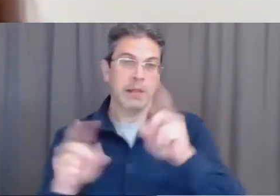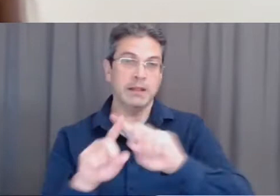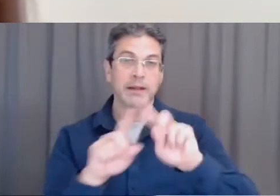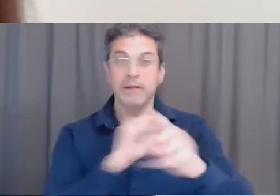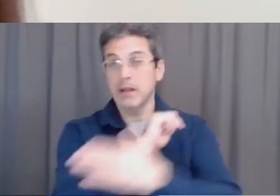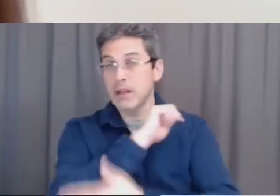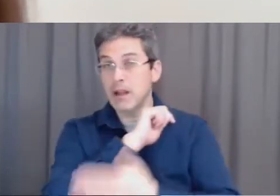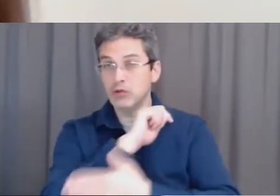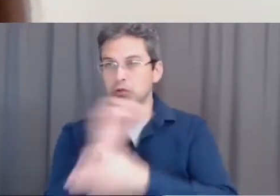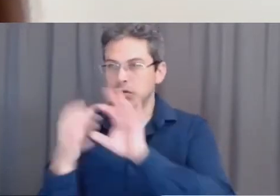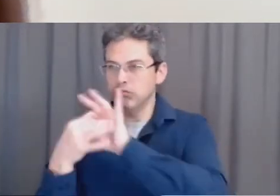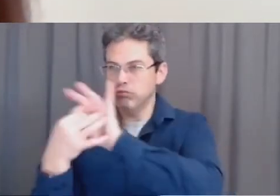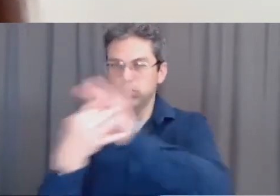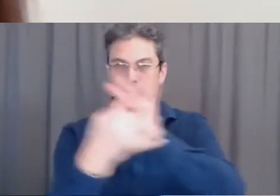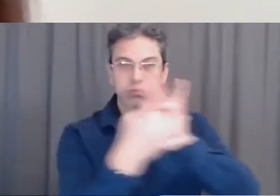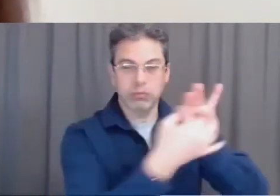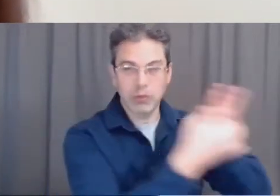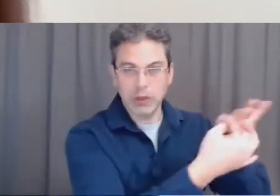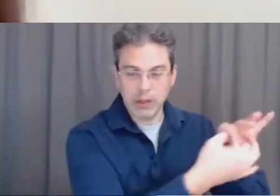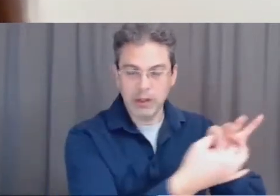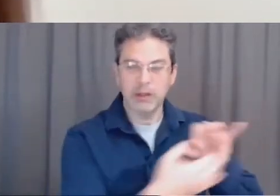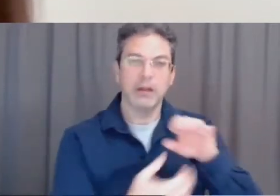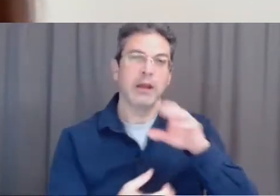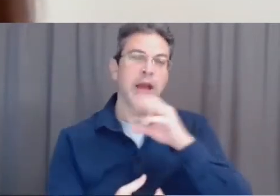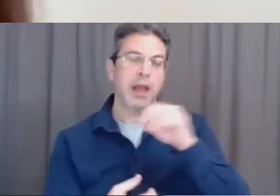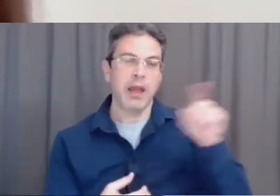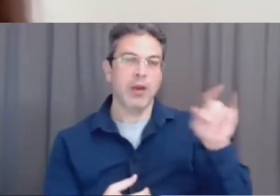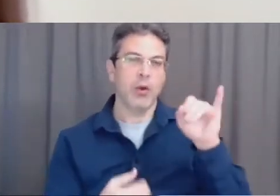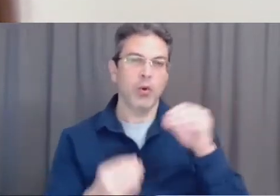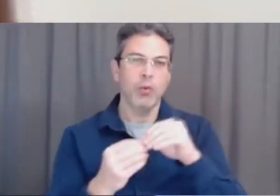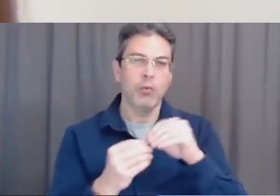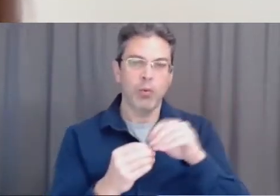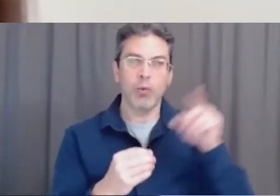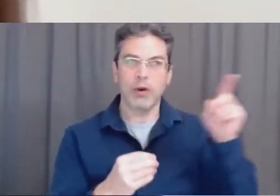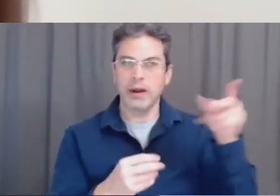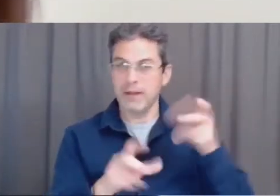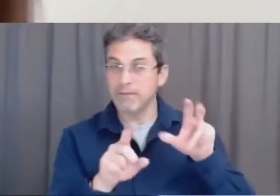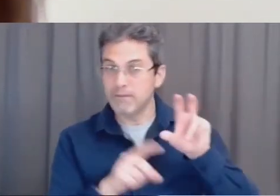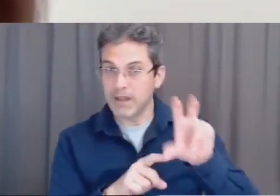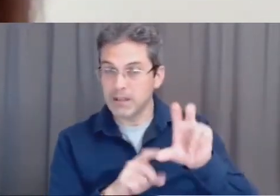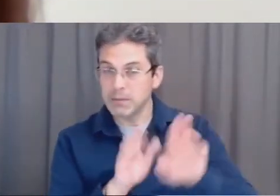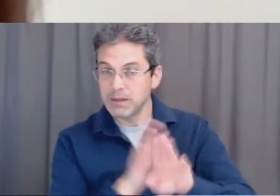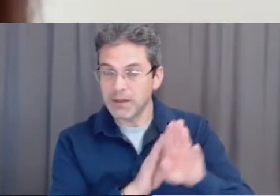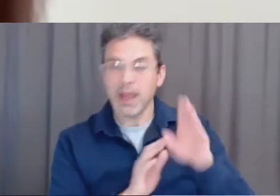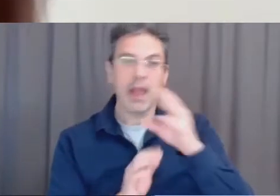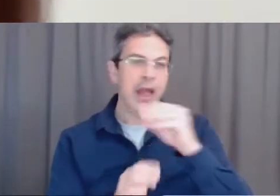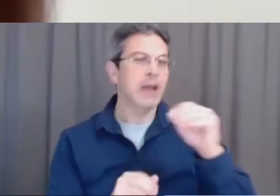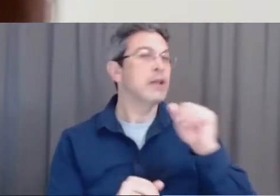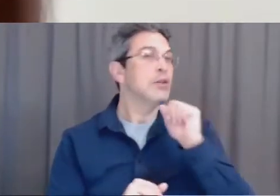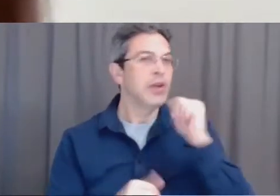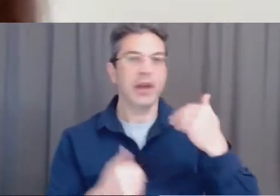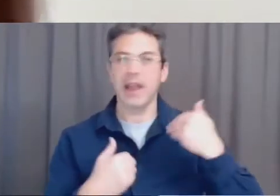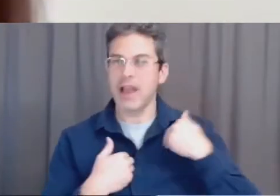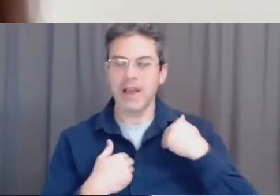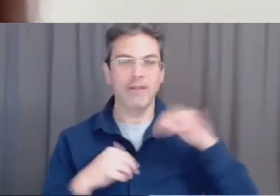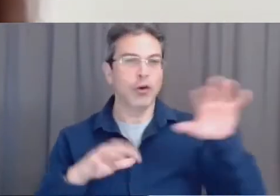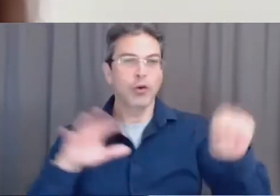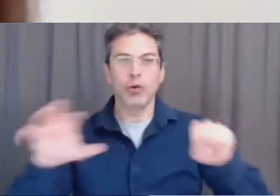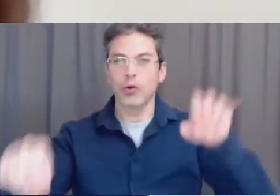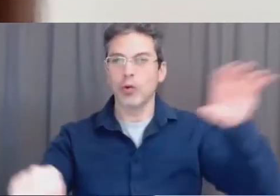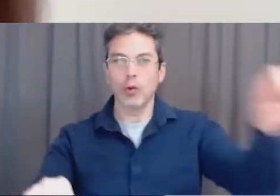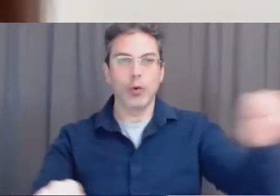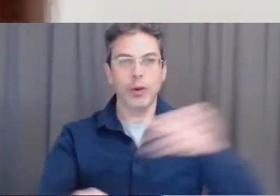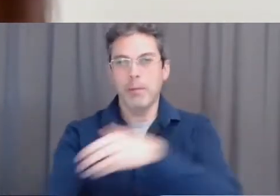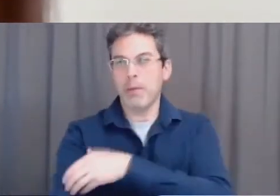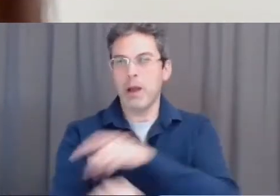it increasingly emphasizes that it does not have the colonial past that many Western powers do in the developing world. And I